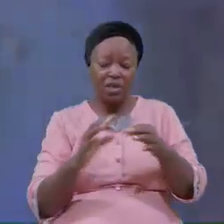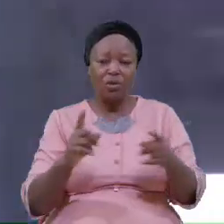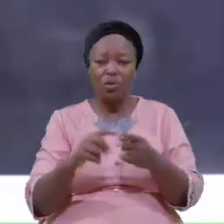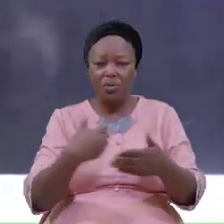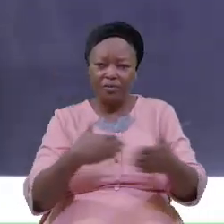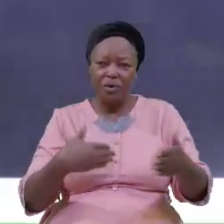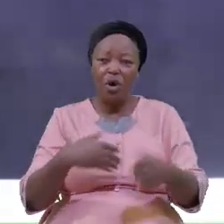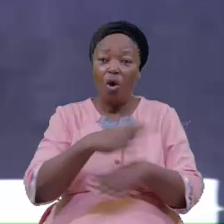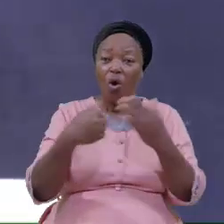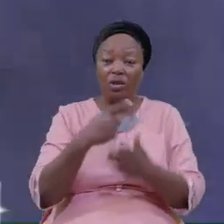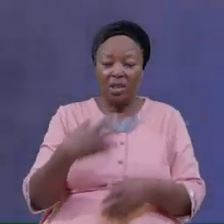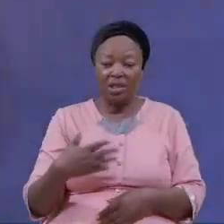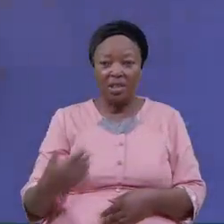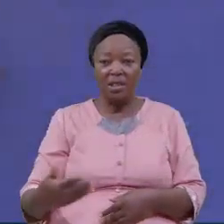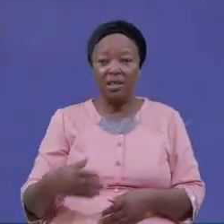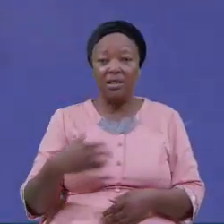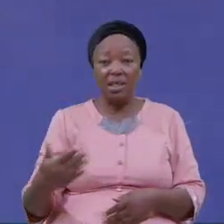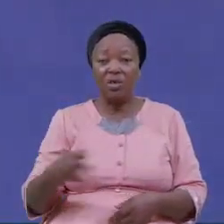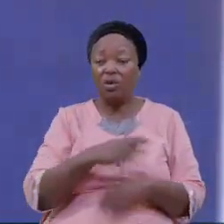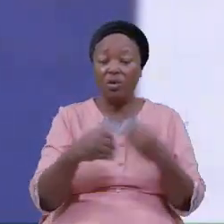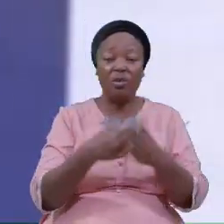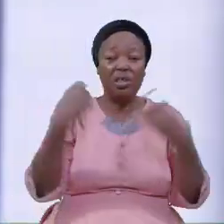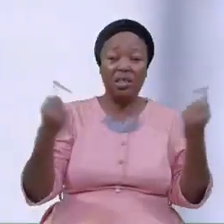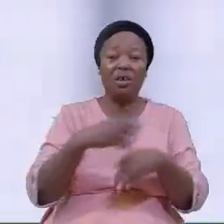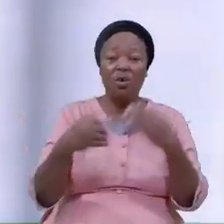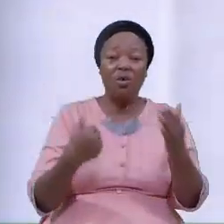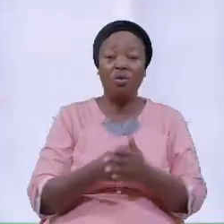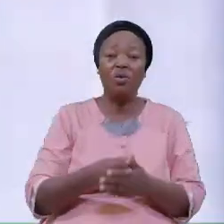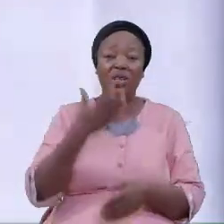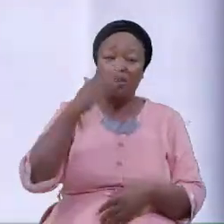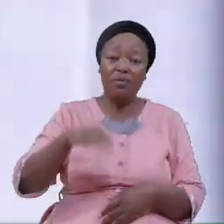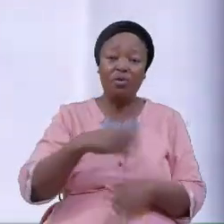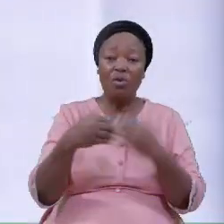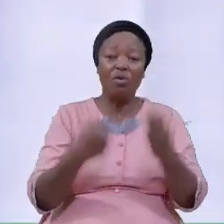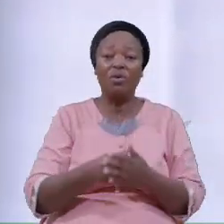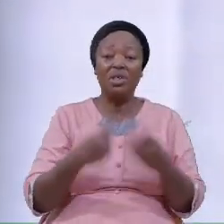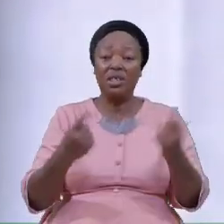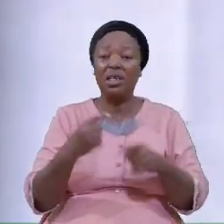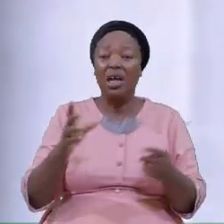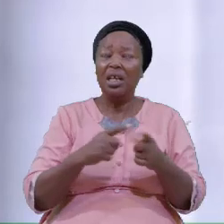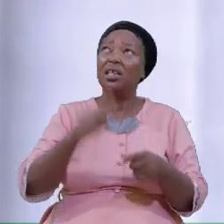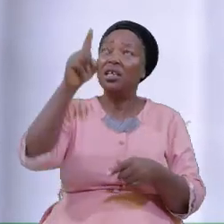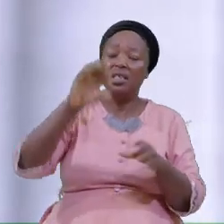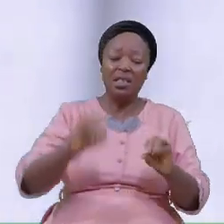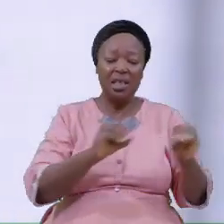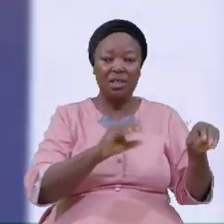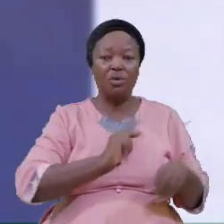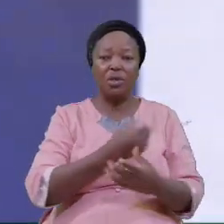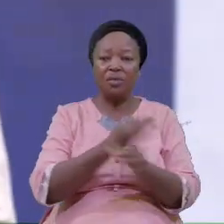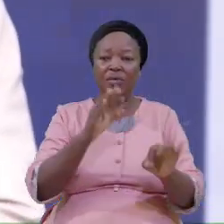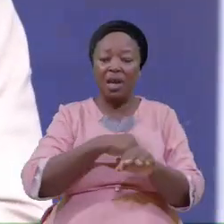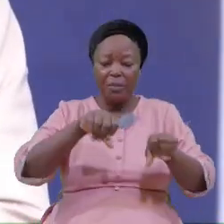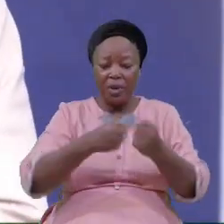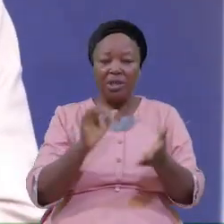the evil, all the iniquity, it sets us free and it breaks the yoke.